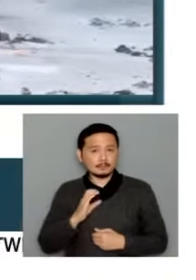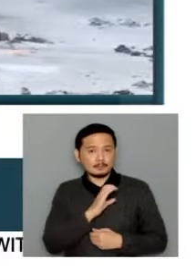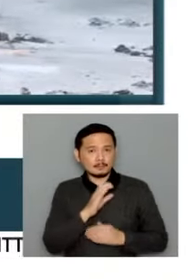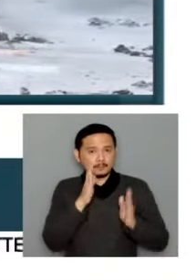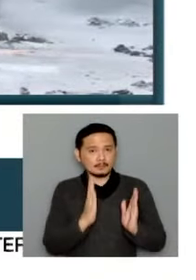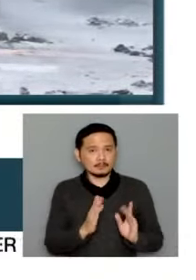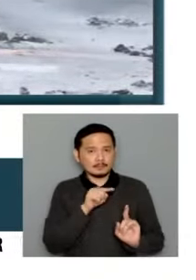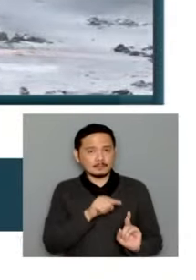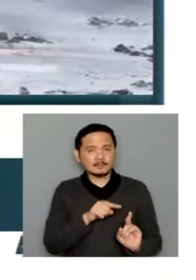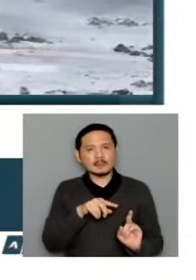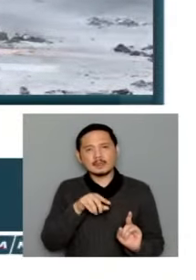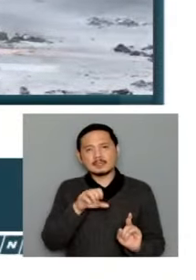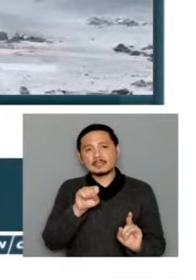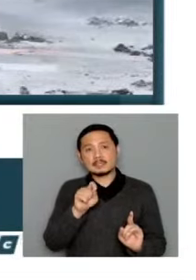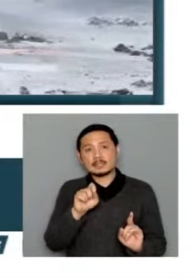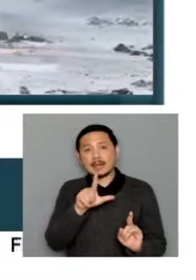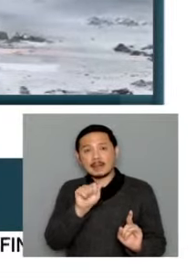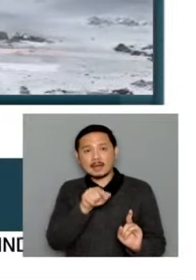Congresswoman Kimbo